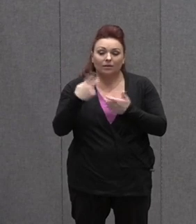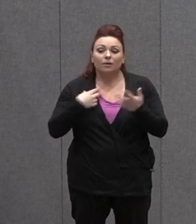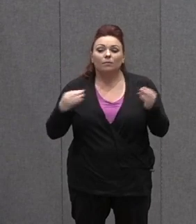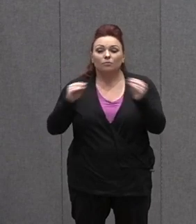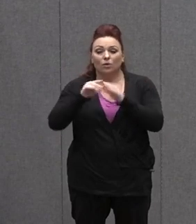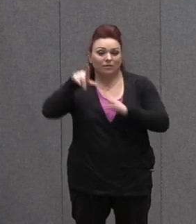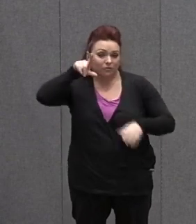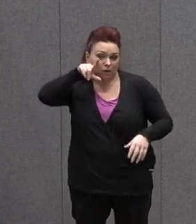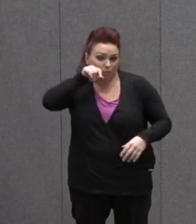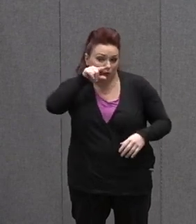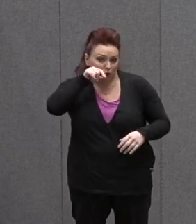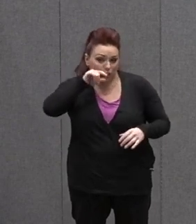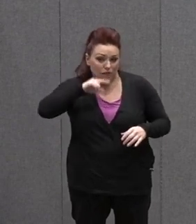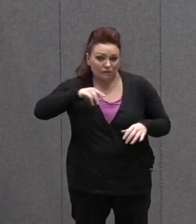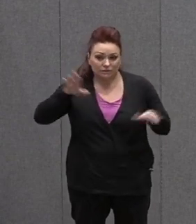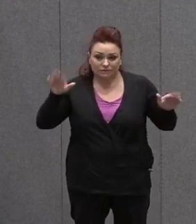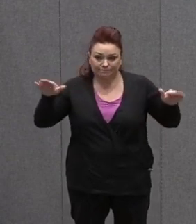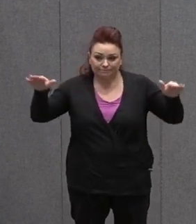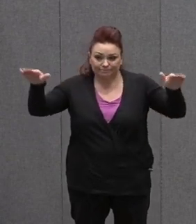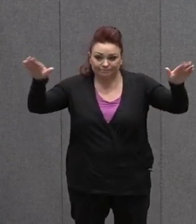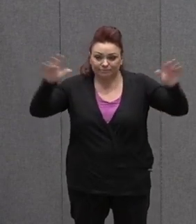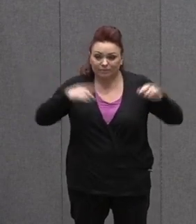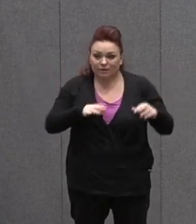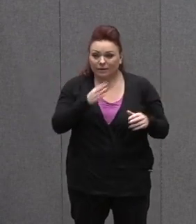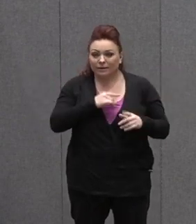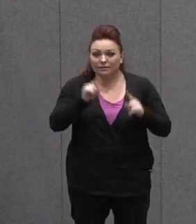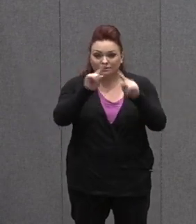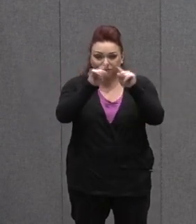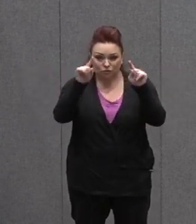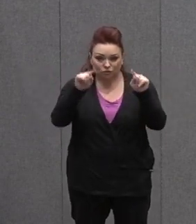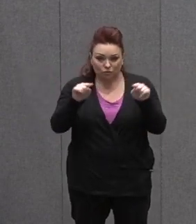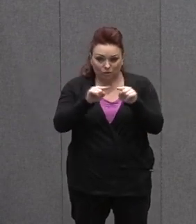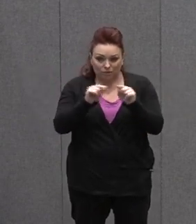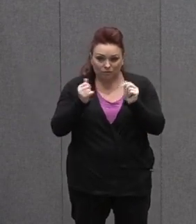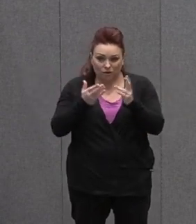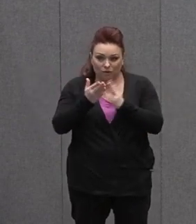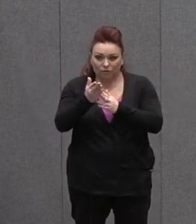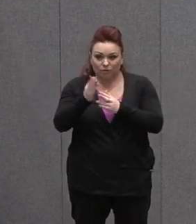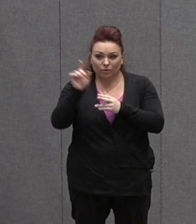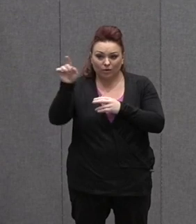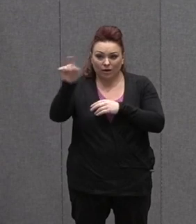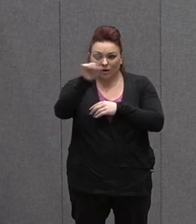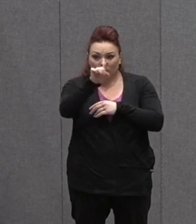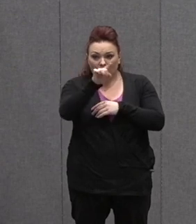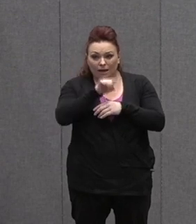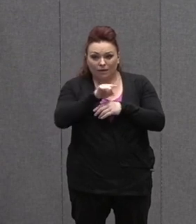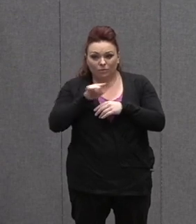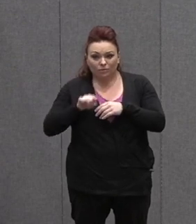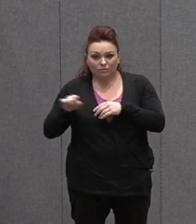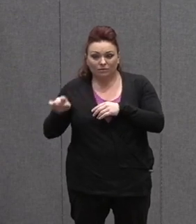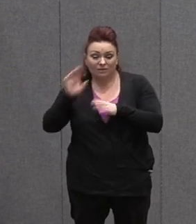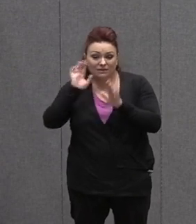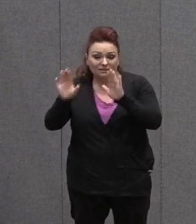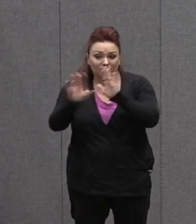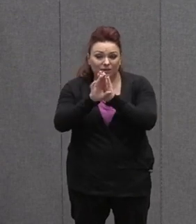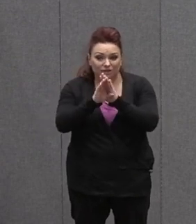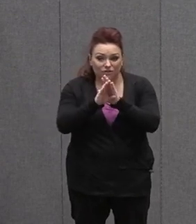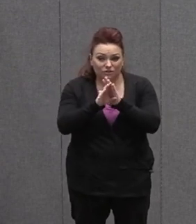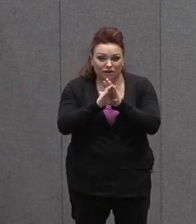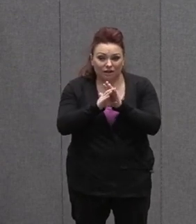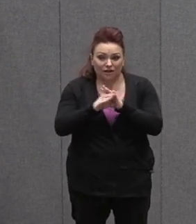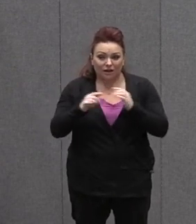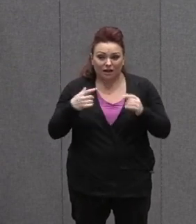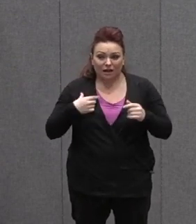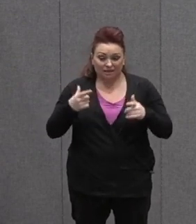the birds flying and squares all throughout this picture and square